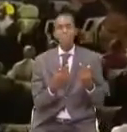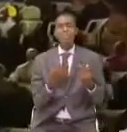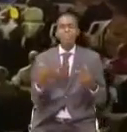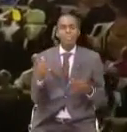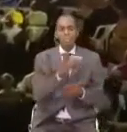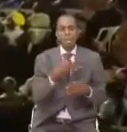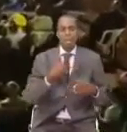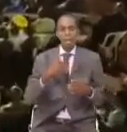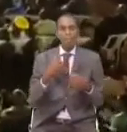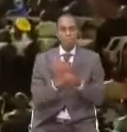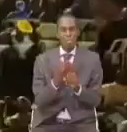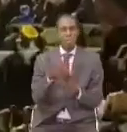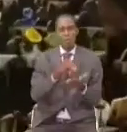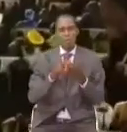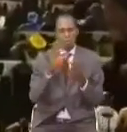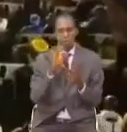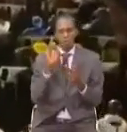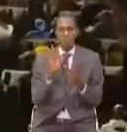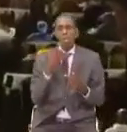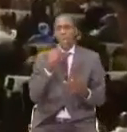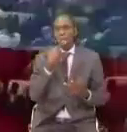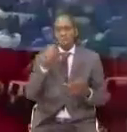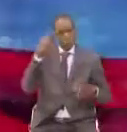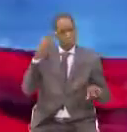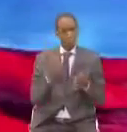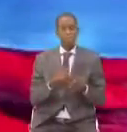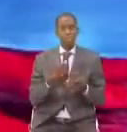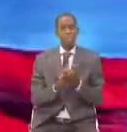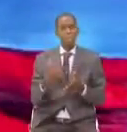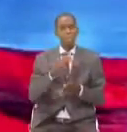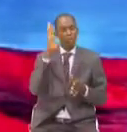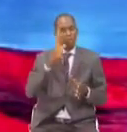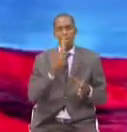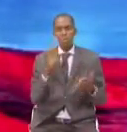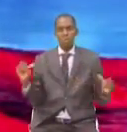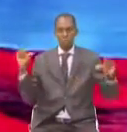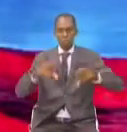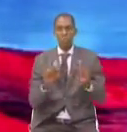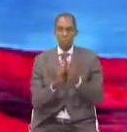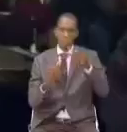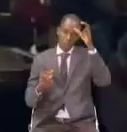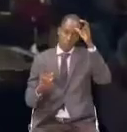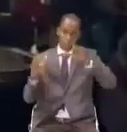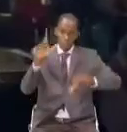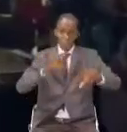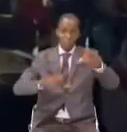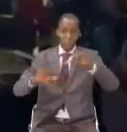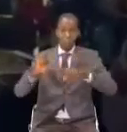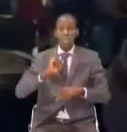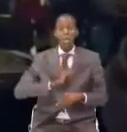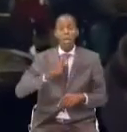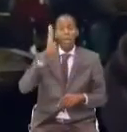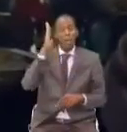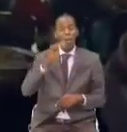say they want to be damned with Satan. I will not be damned with Satan. I will not be